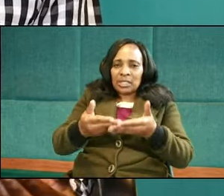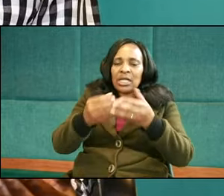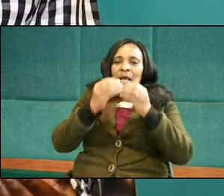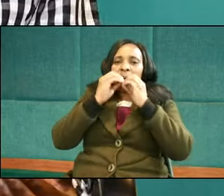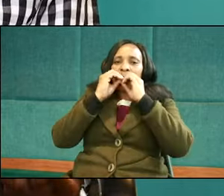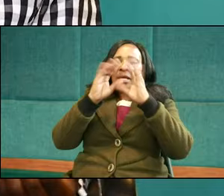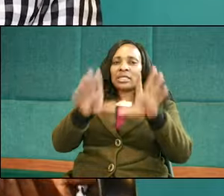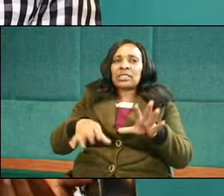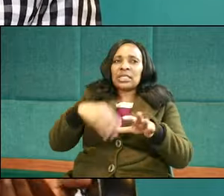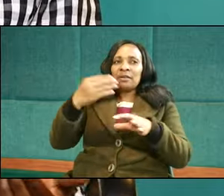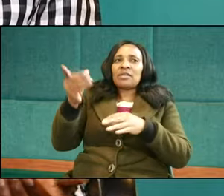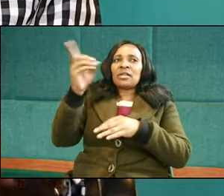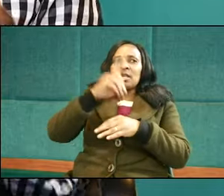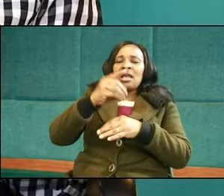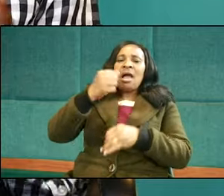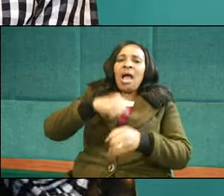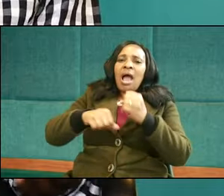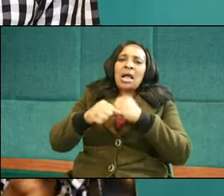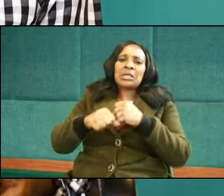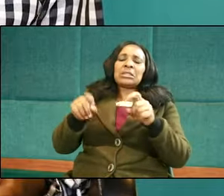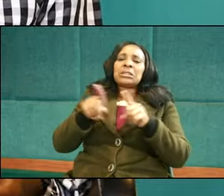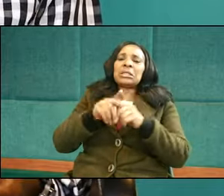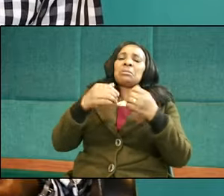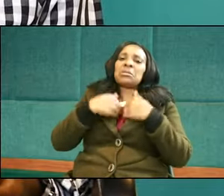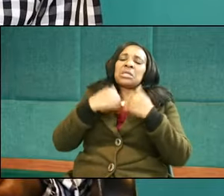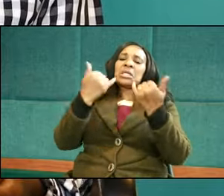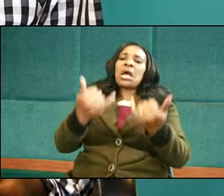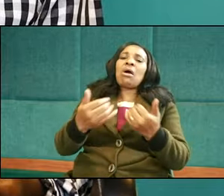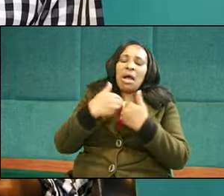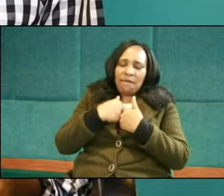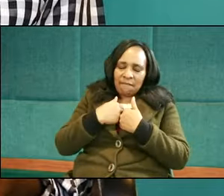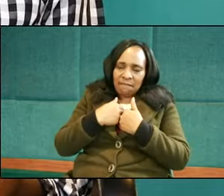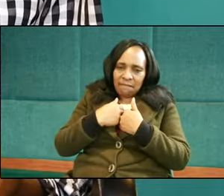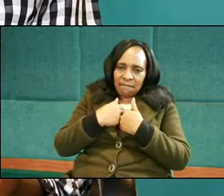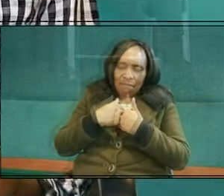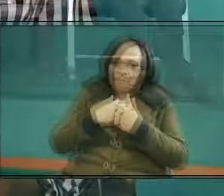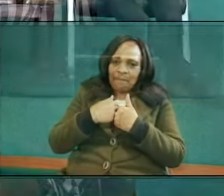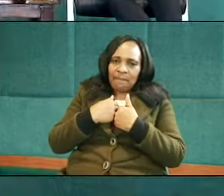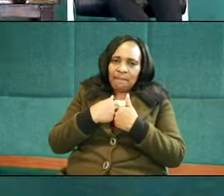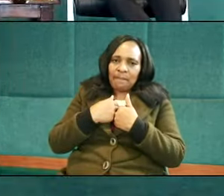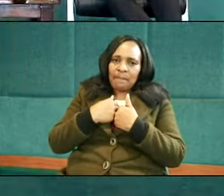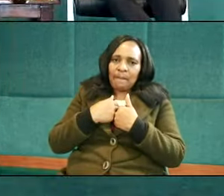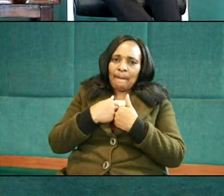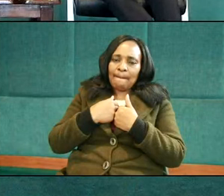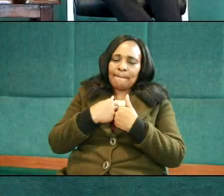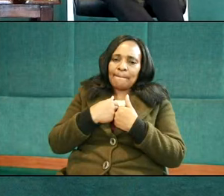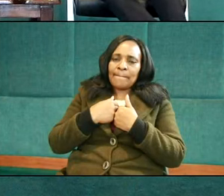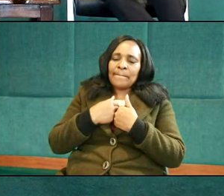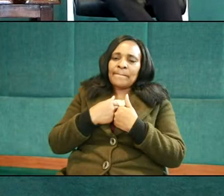every day. Don't act like you now have it all. Yeah.